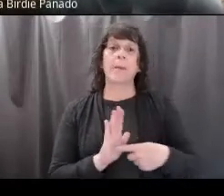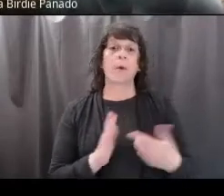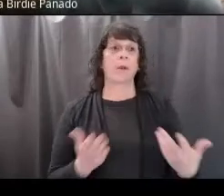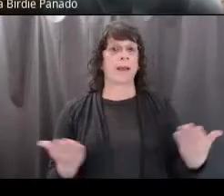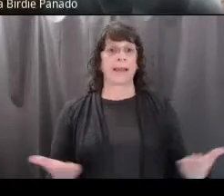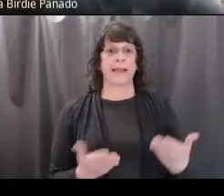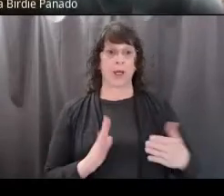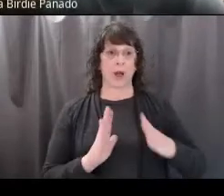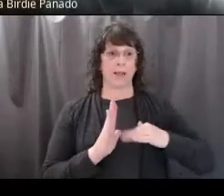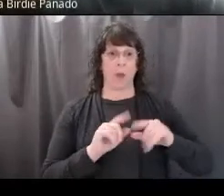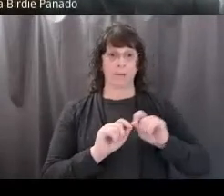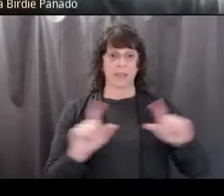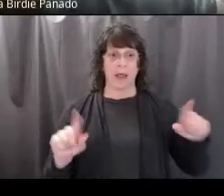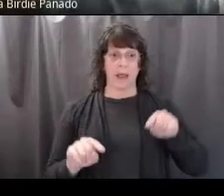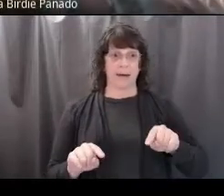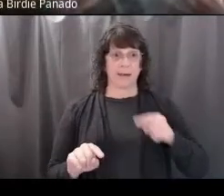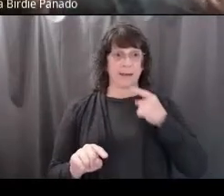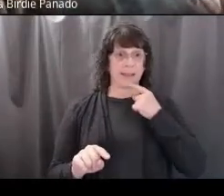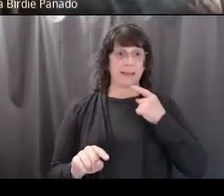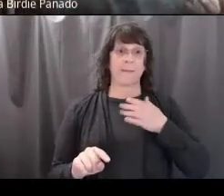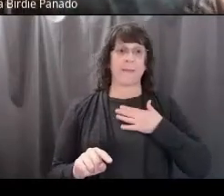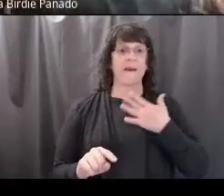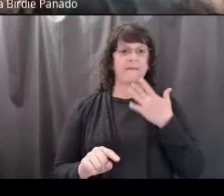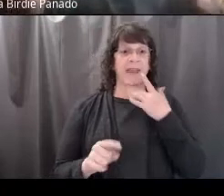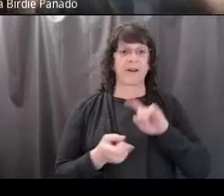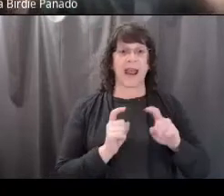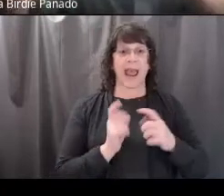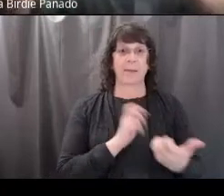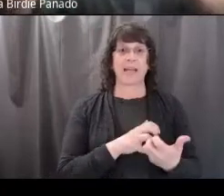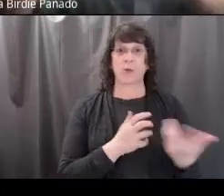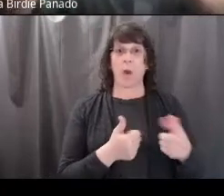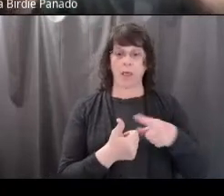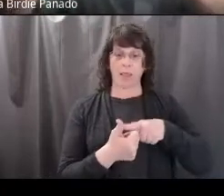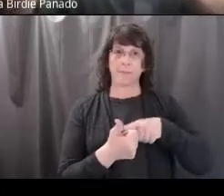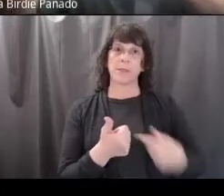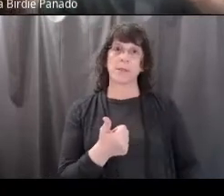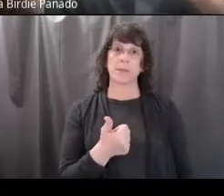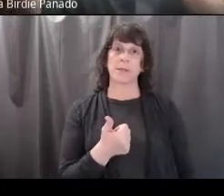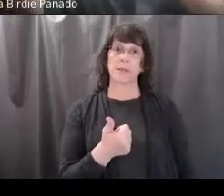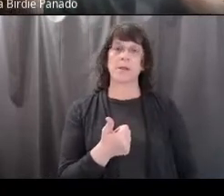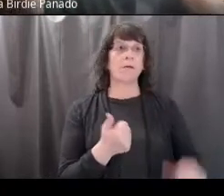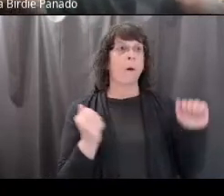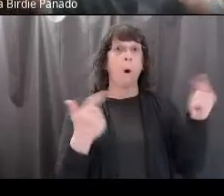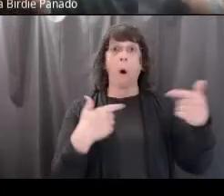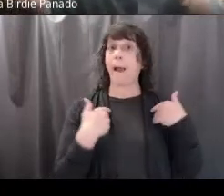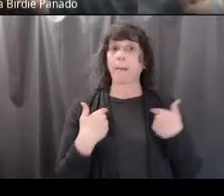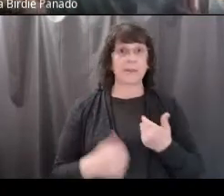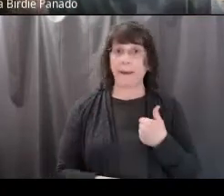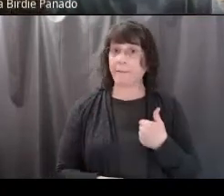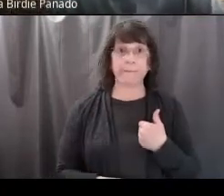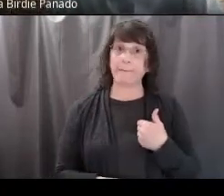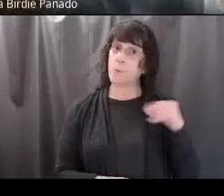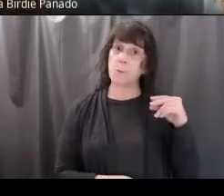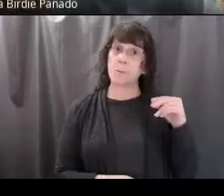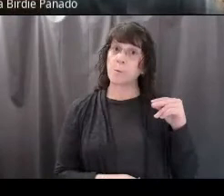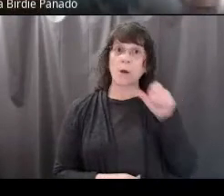at the bottom of our slide, it says, my favorite adaptation is thumbs. So not all animals have thumbs. They don't